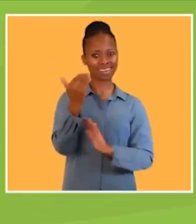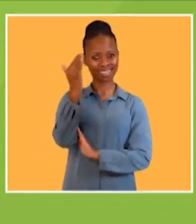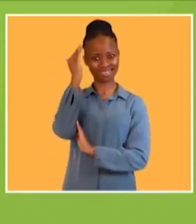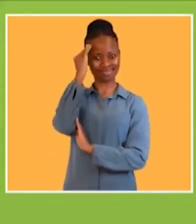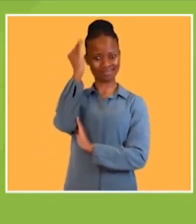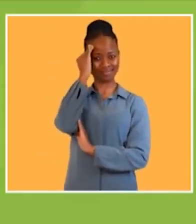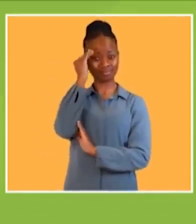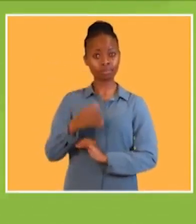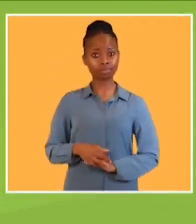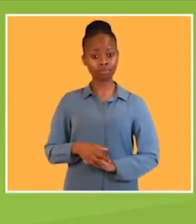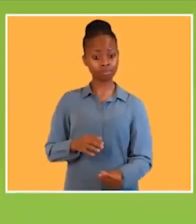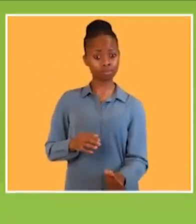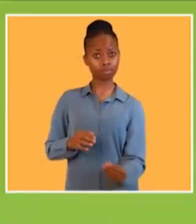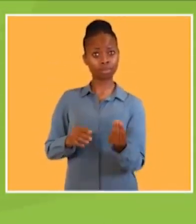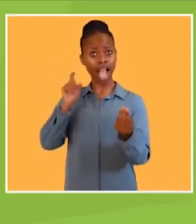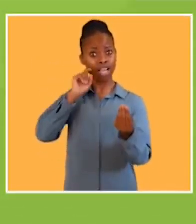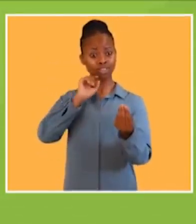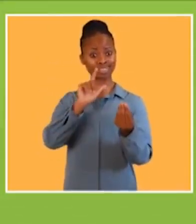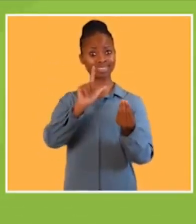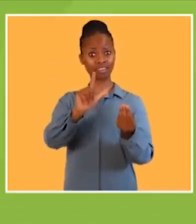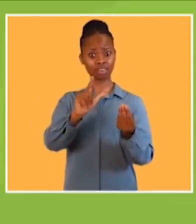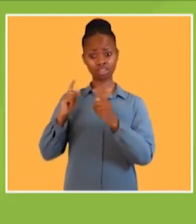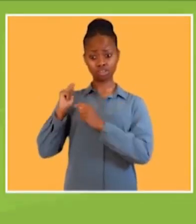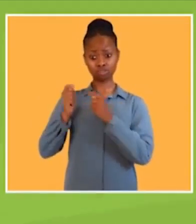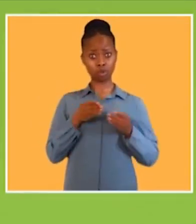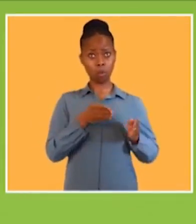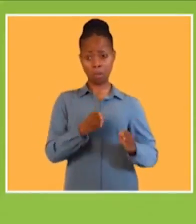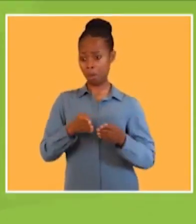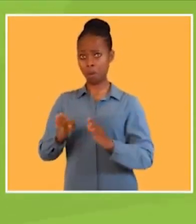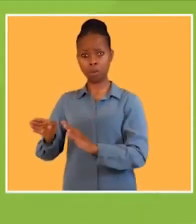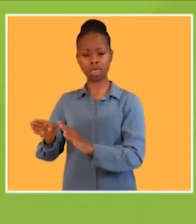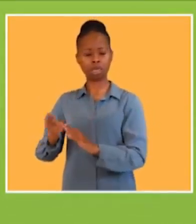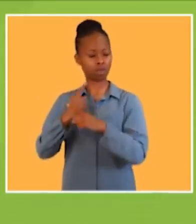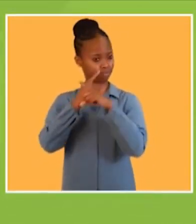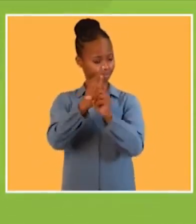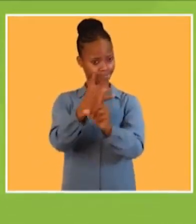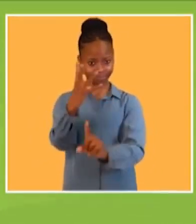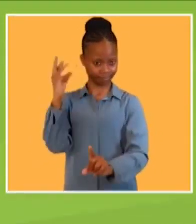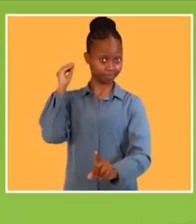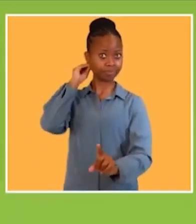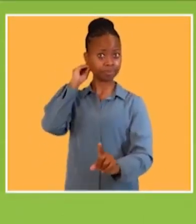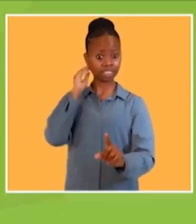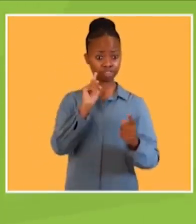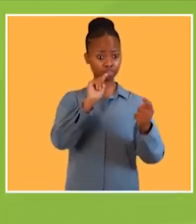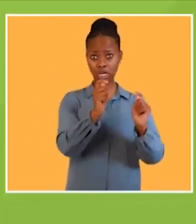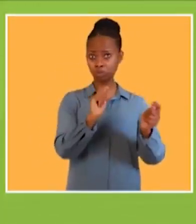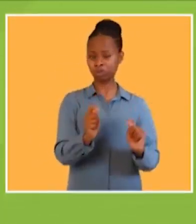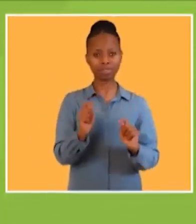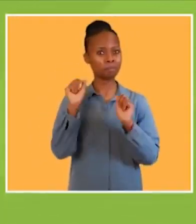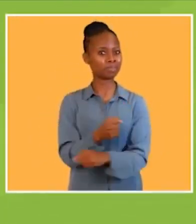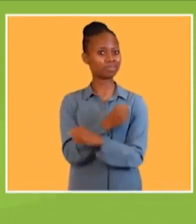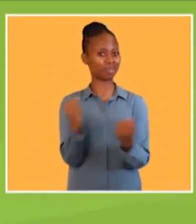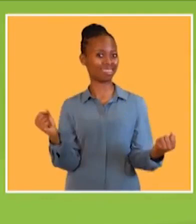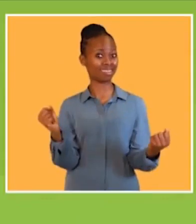gender expectations and gender stereotypes become more ingrained and trickier to challenge. This can